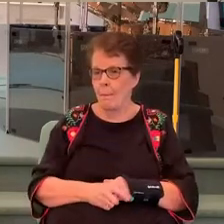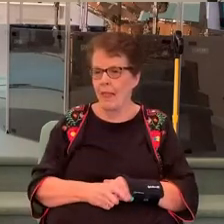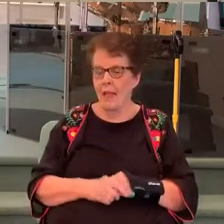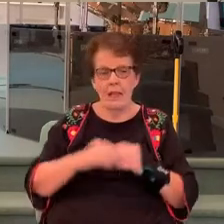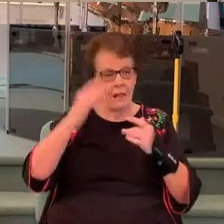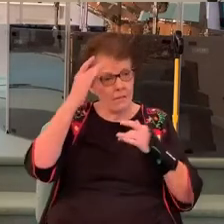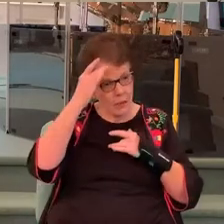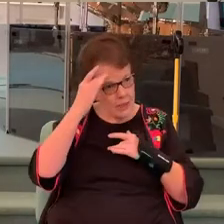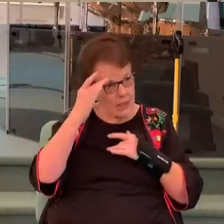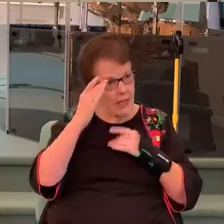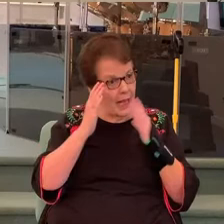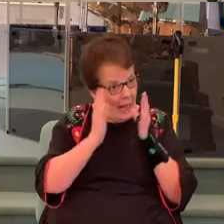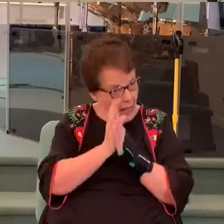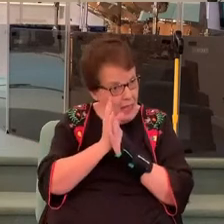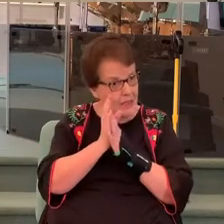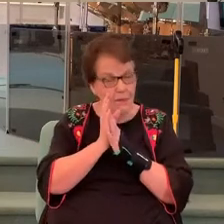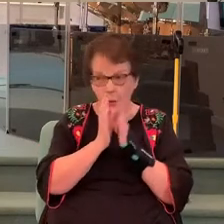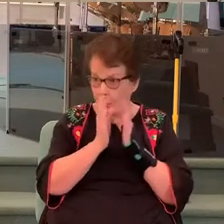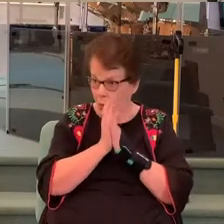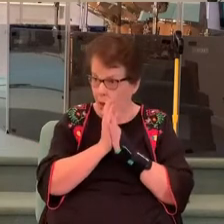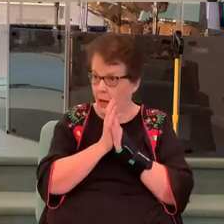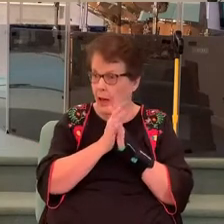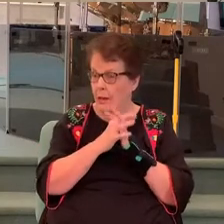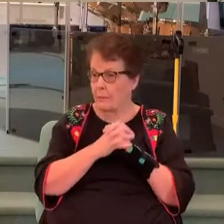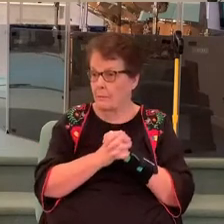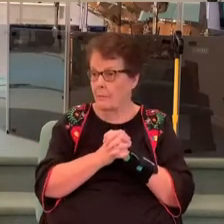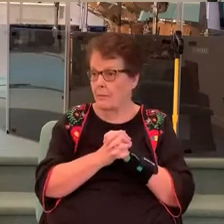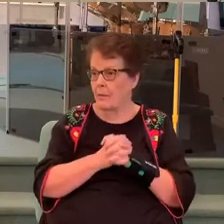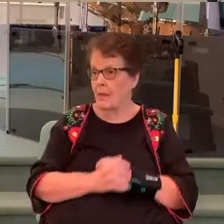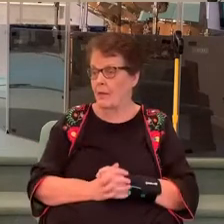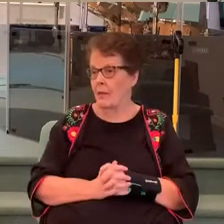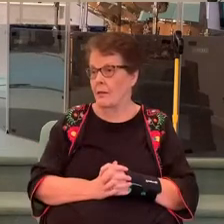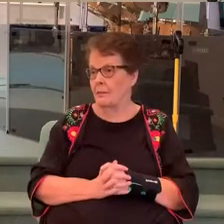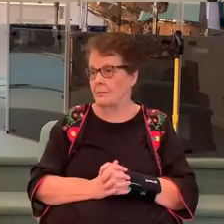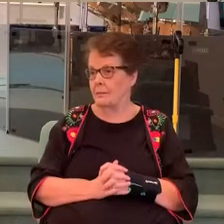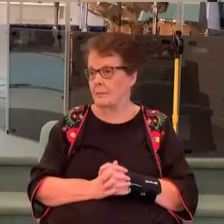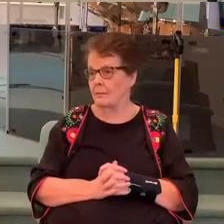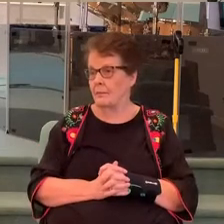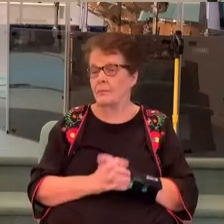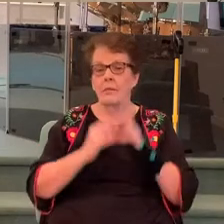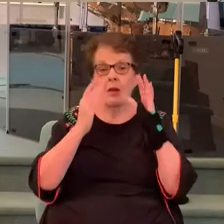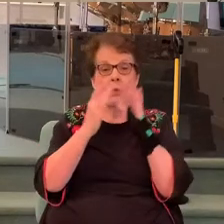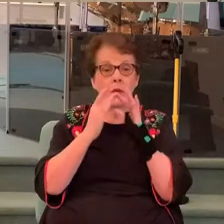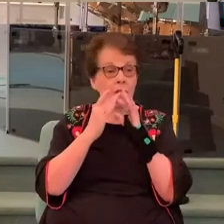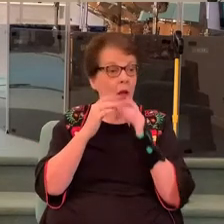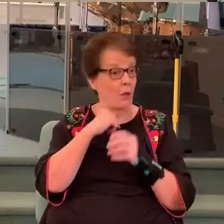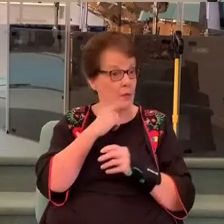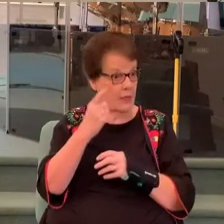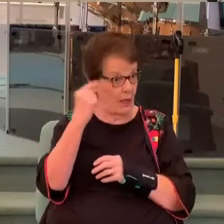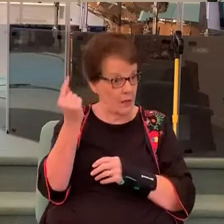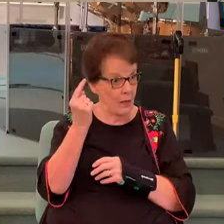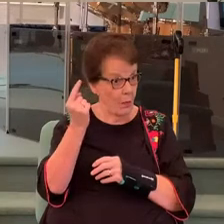When you get sick, do you reach out and say, "Hey, would you mind praying for me? I'm really not feeling well."